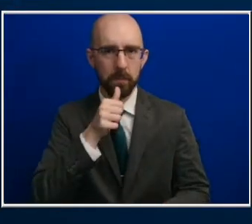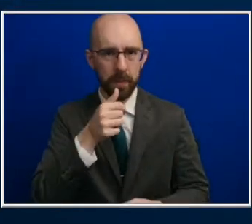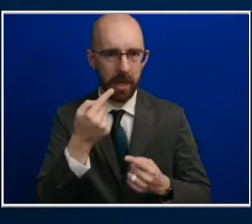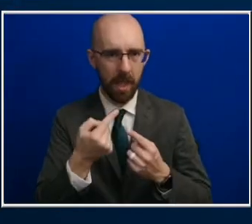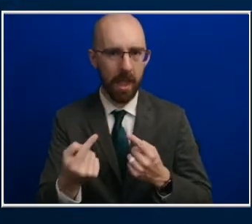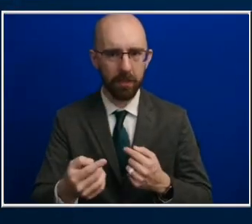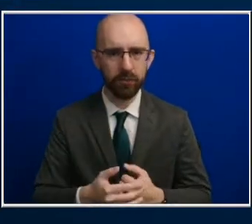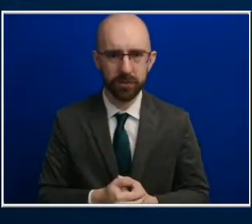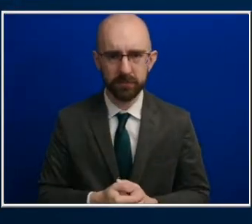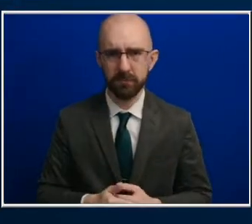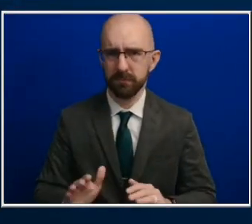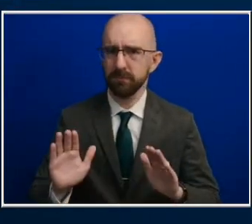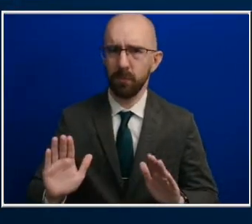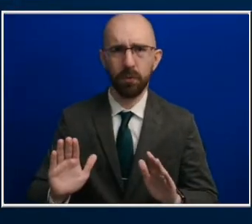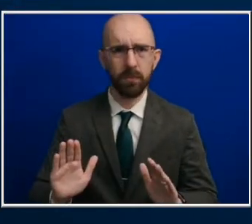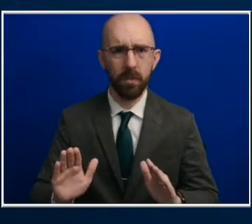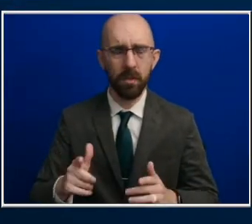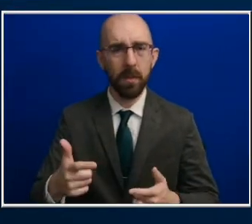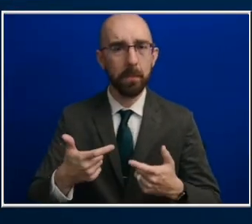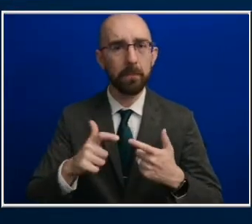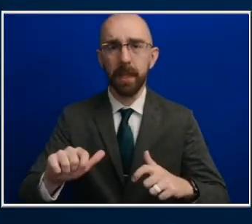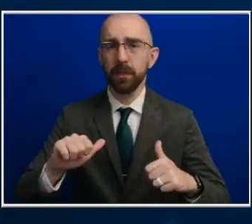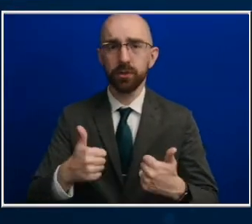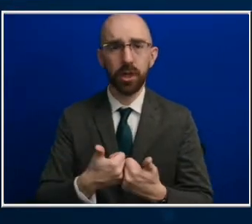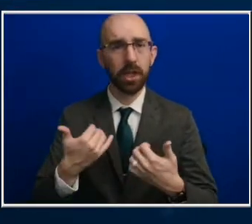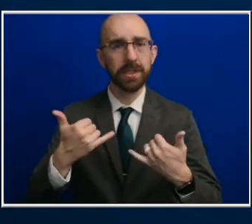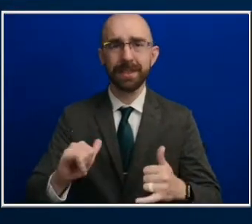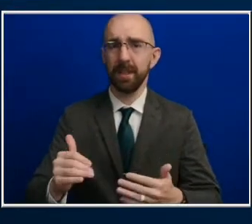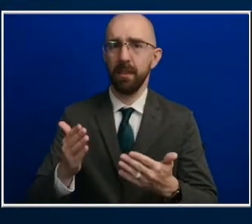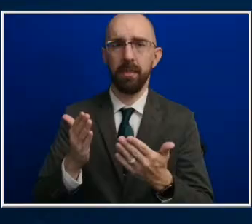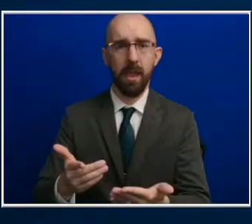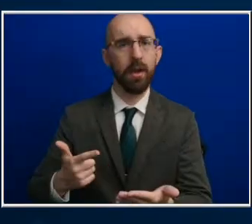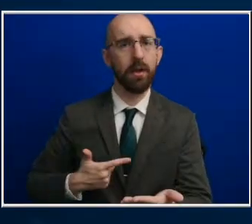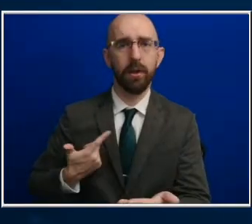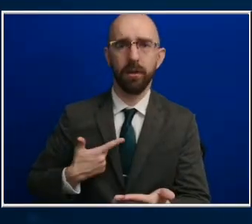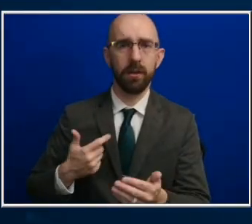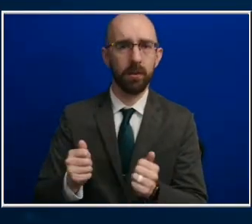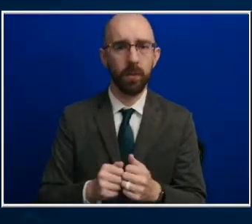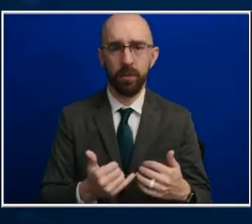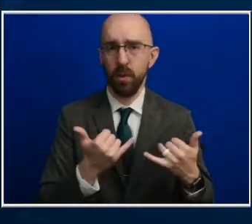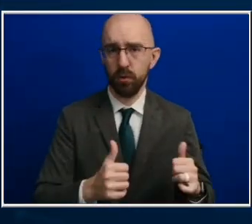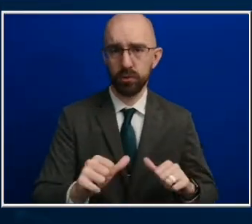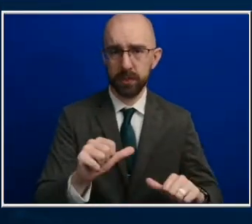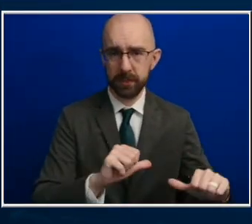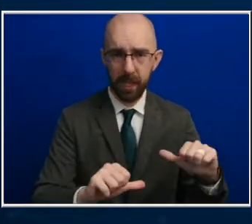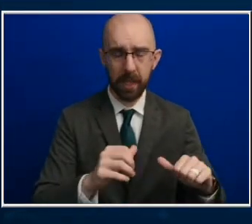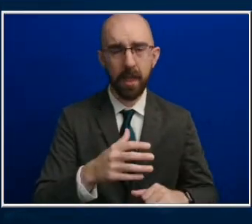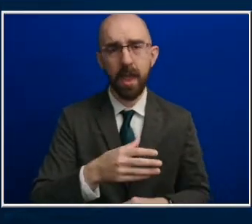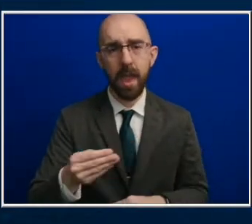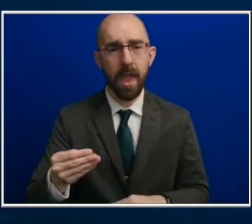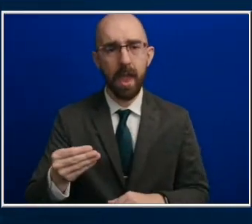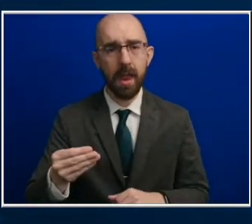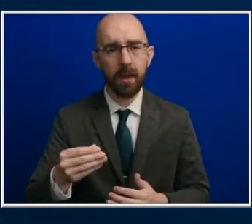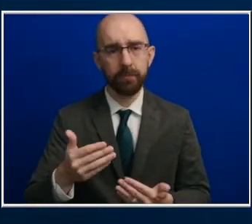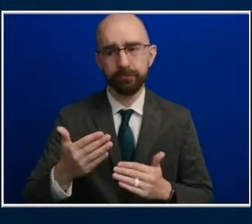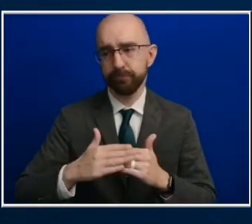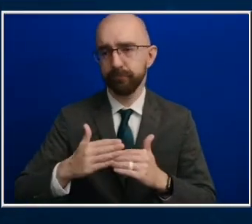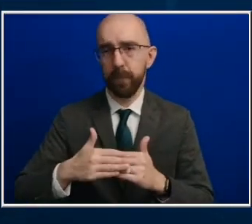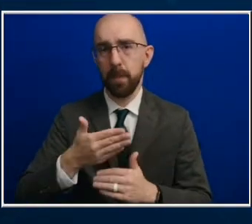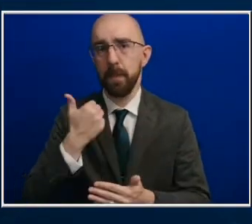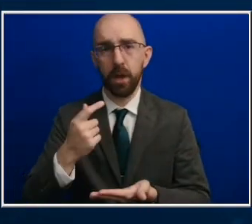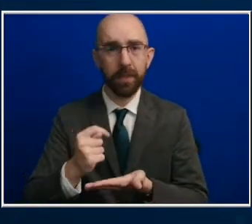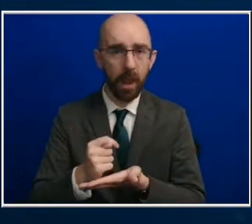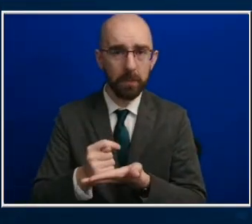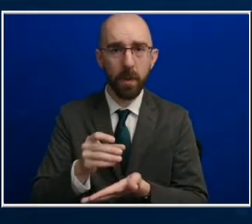remarkable. So what's the biggest challenge that still stands between current science and at least better therapy or even a cure for